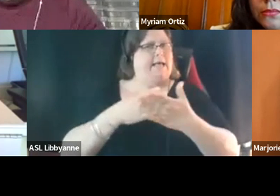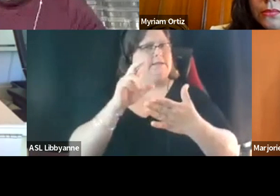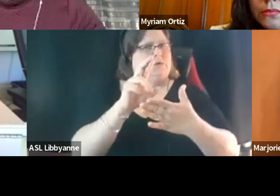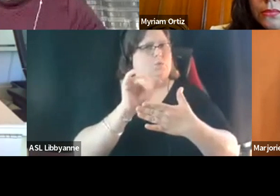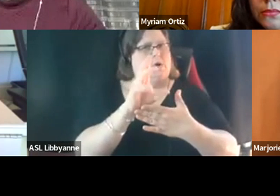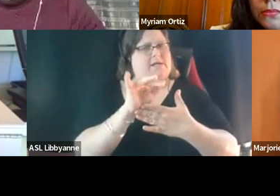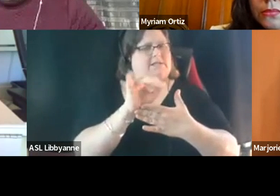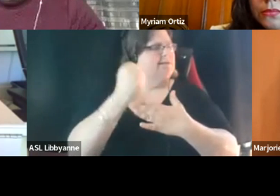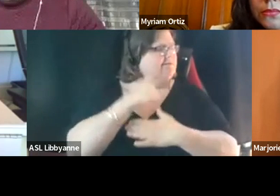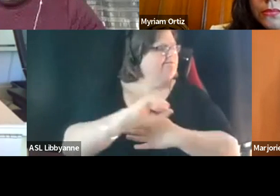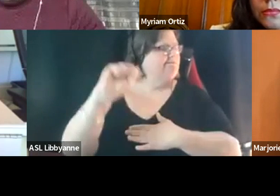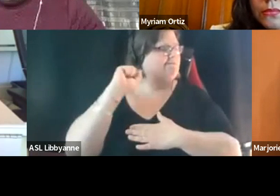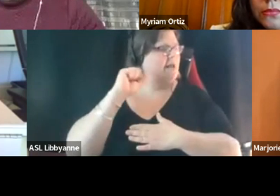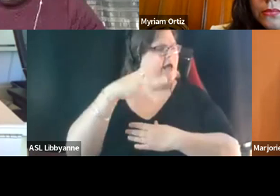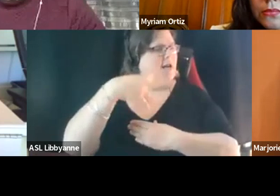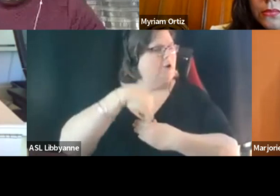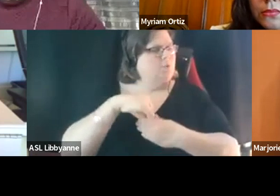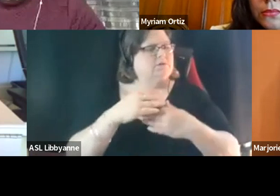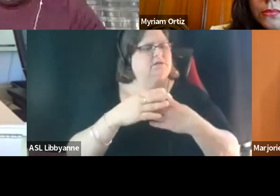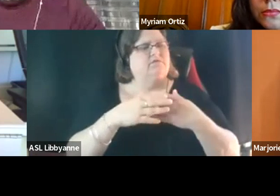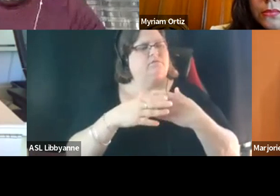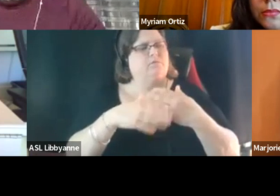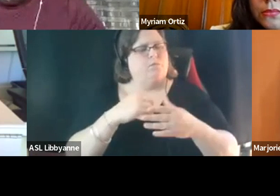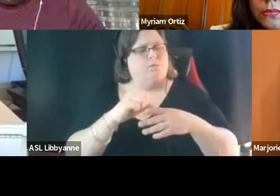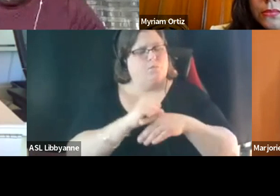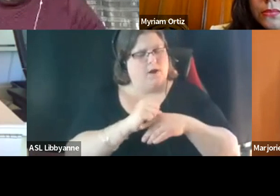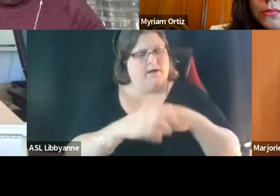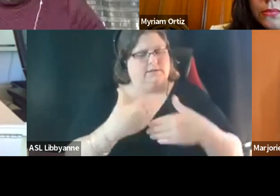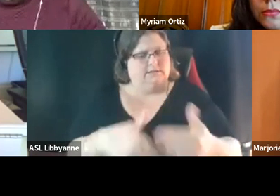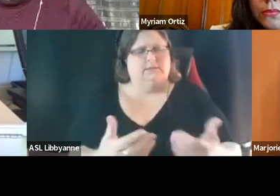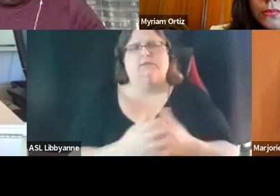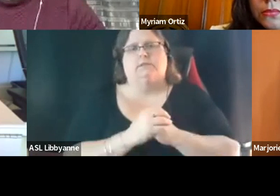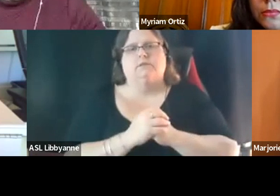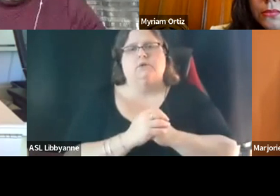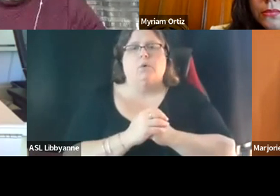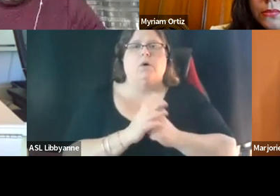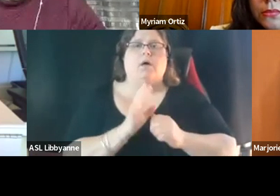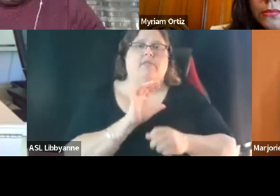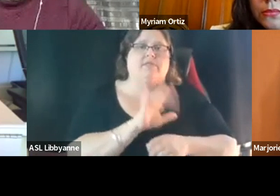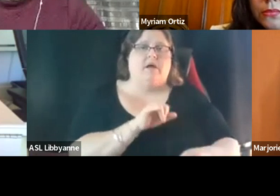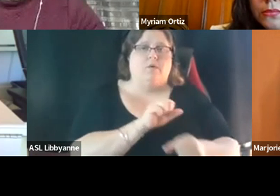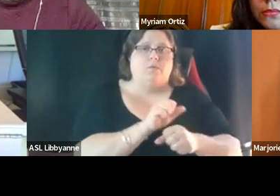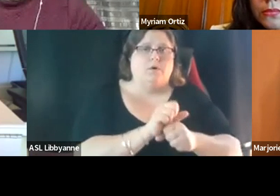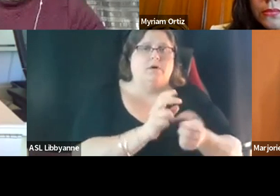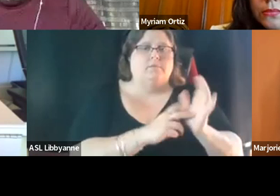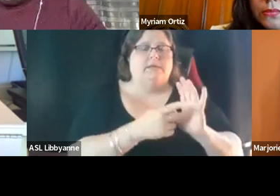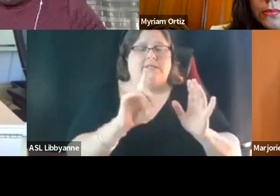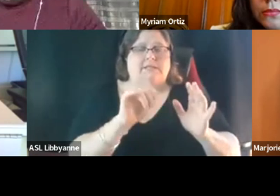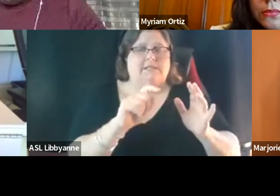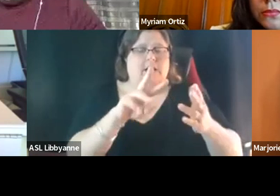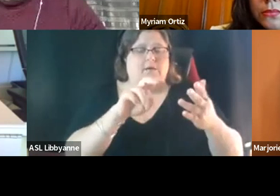practices. Through this work, our data validates that to make real change,